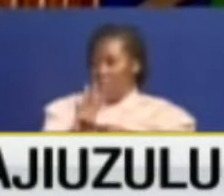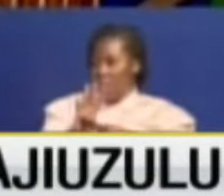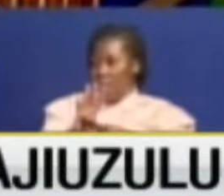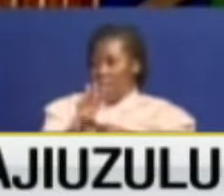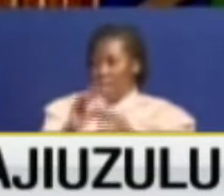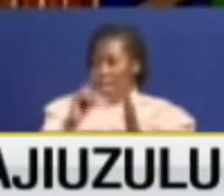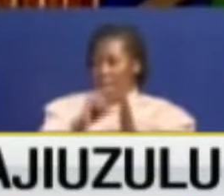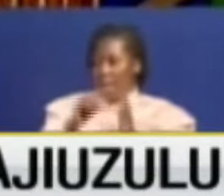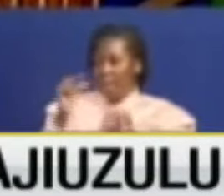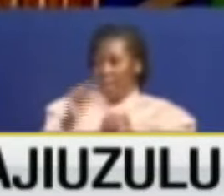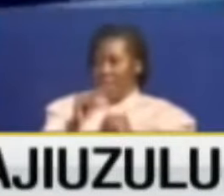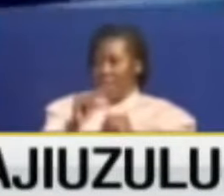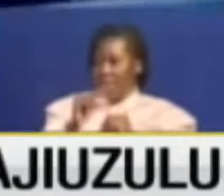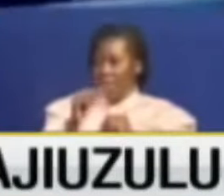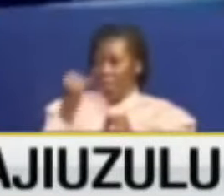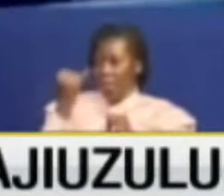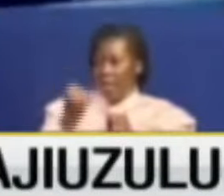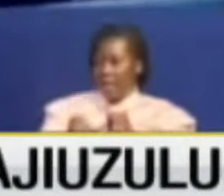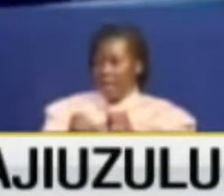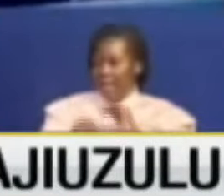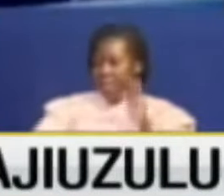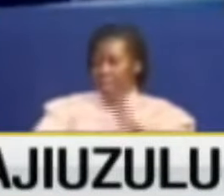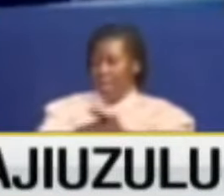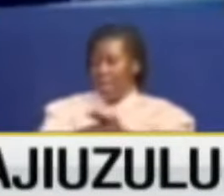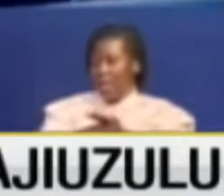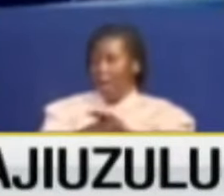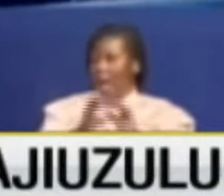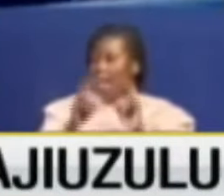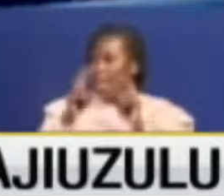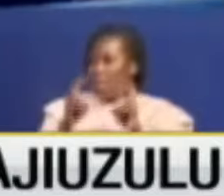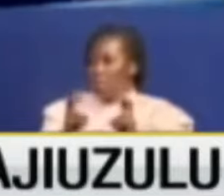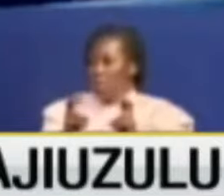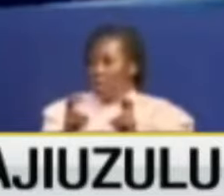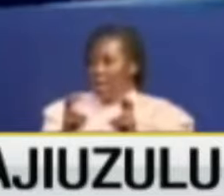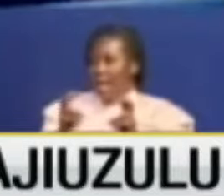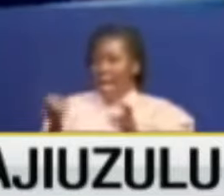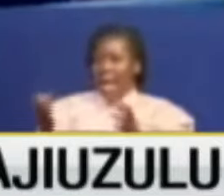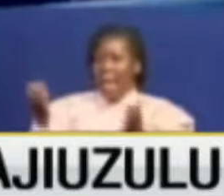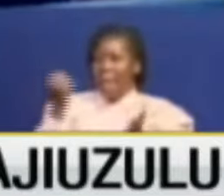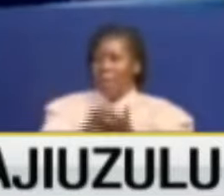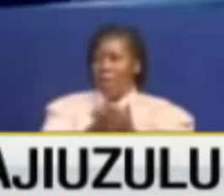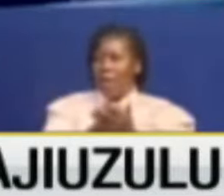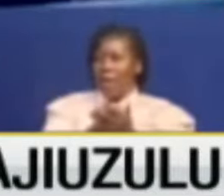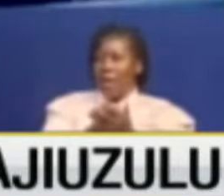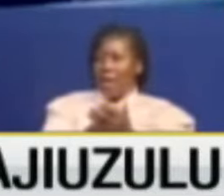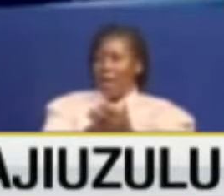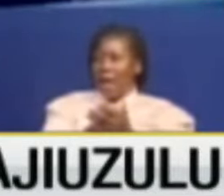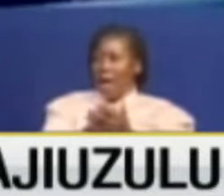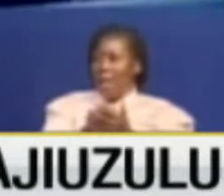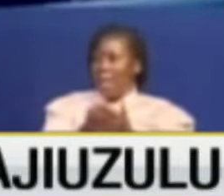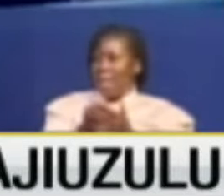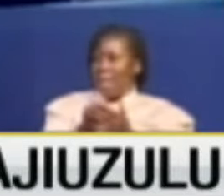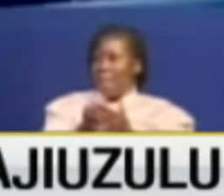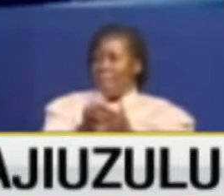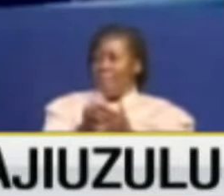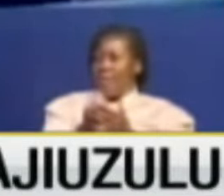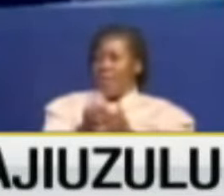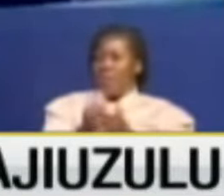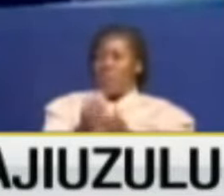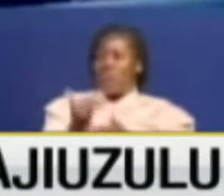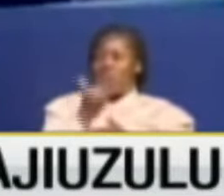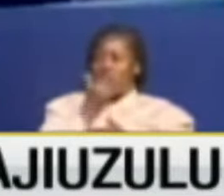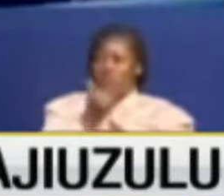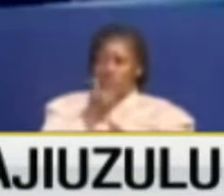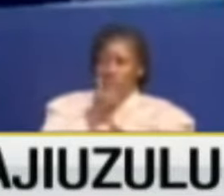G of the last impeachment motion read, employing a bloated workforce, more than